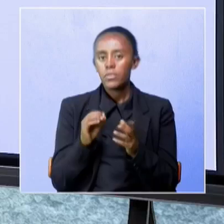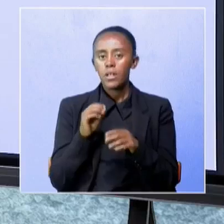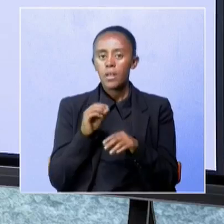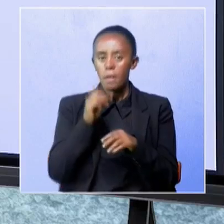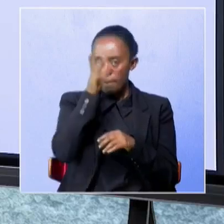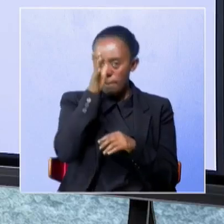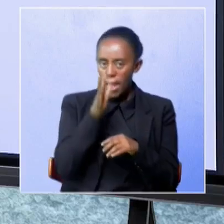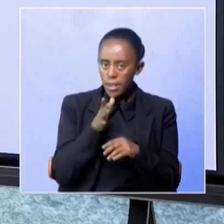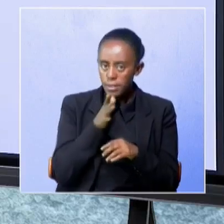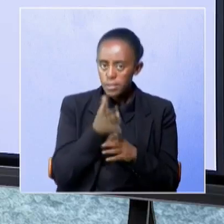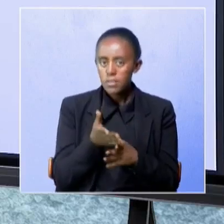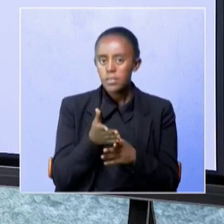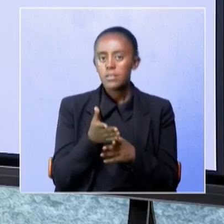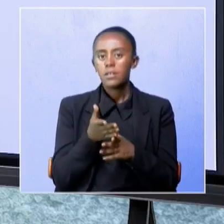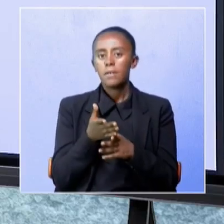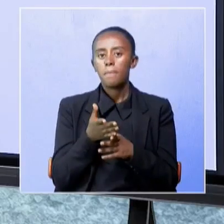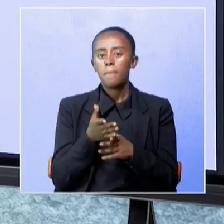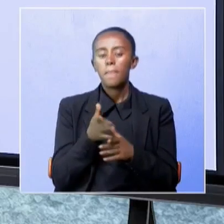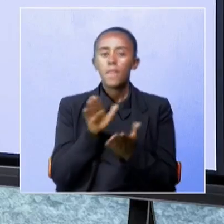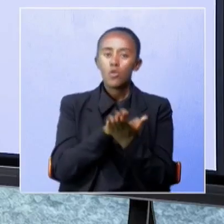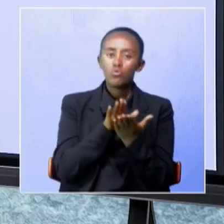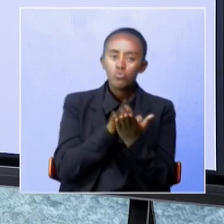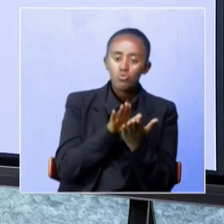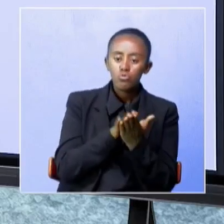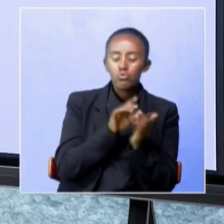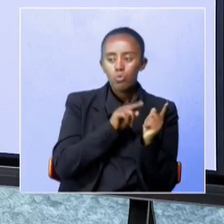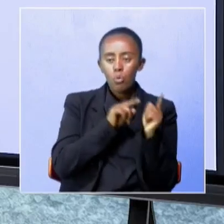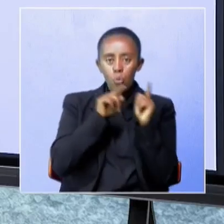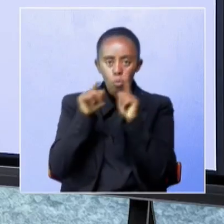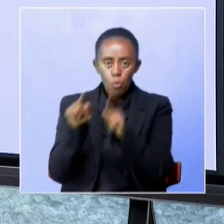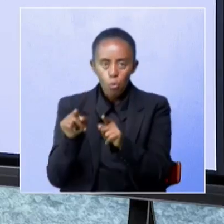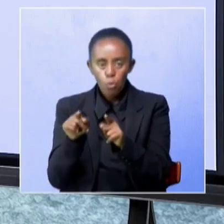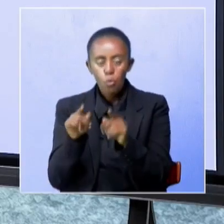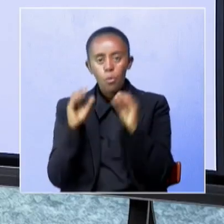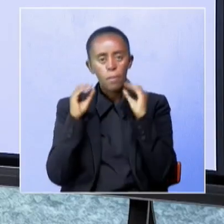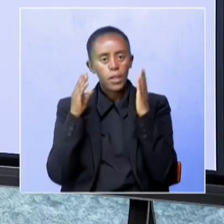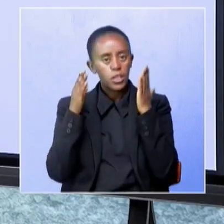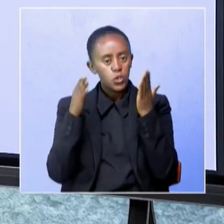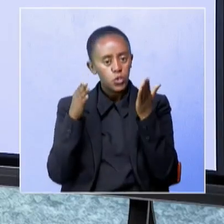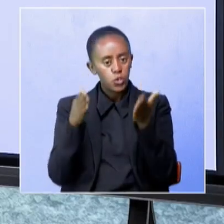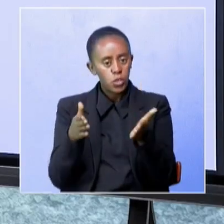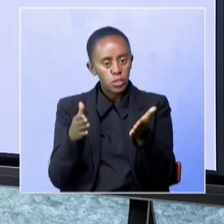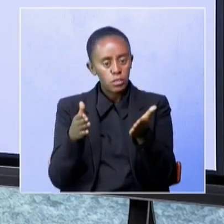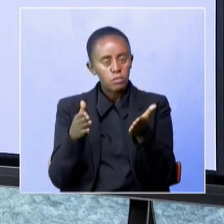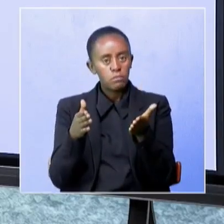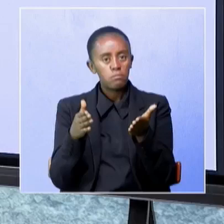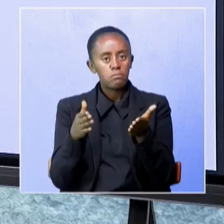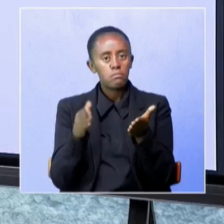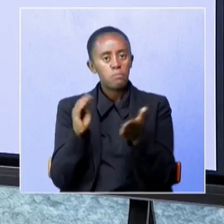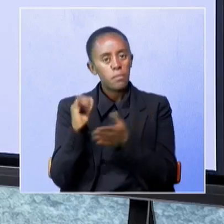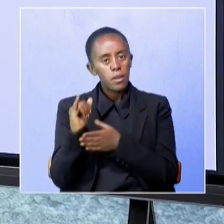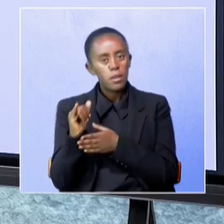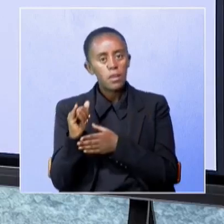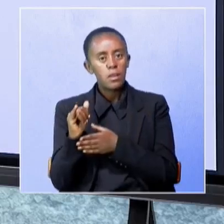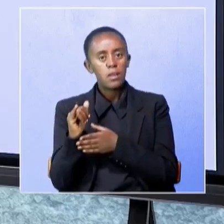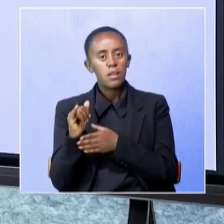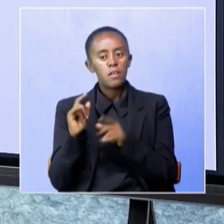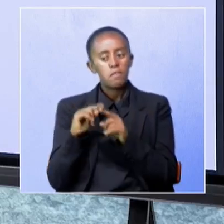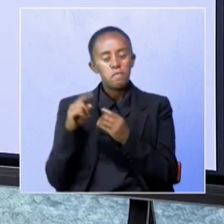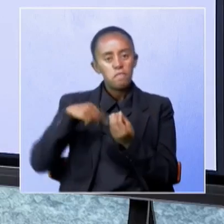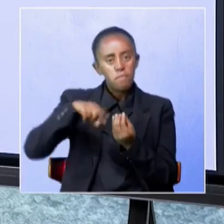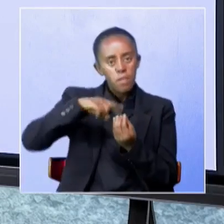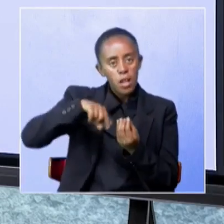their parents, by schools they go to, by their teachers, by the village, by